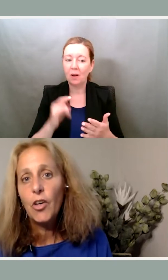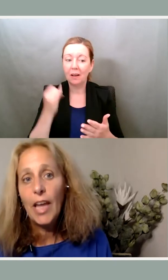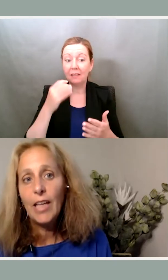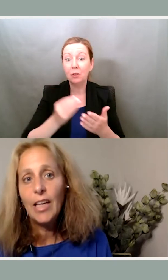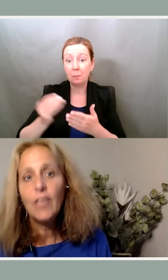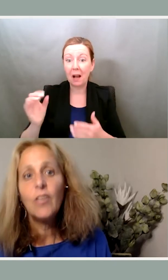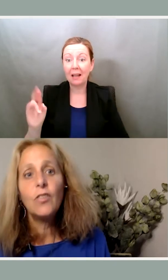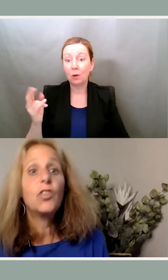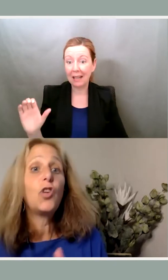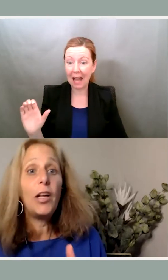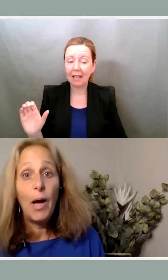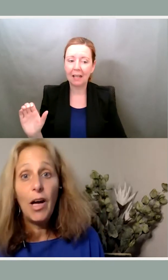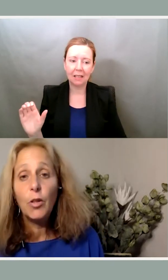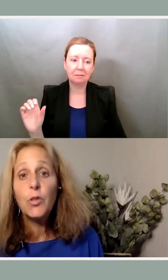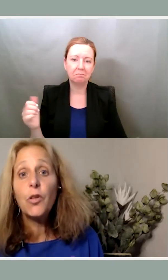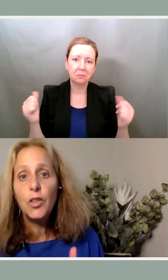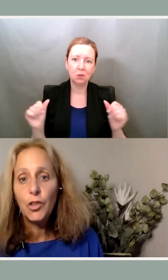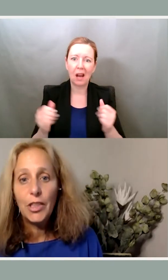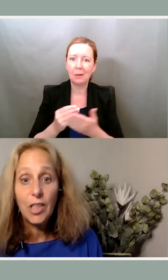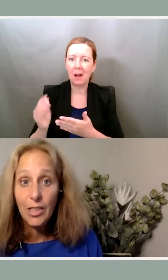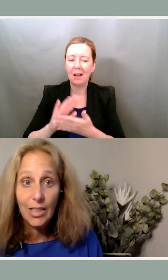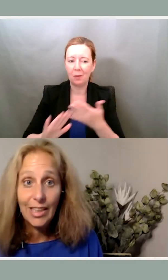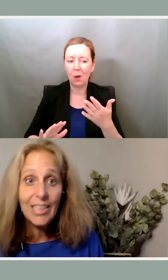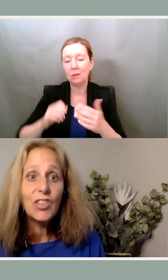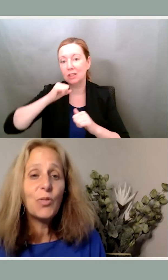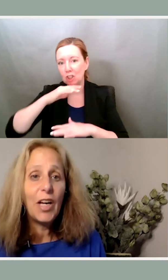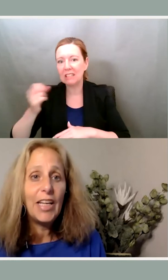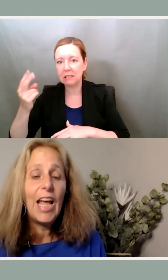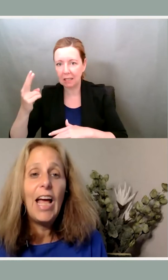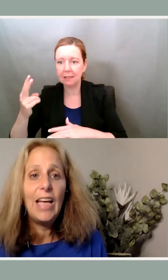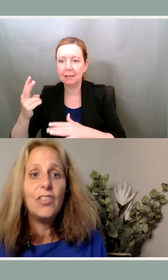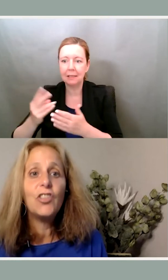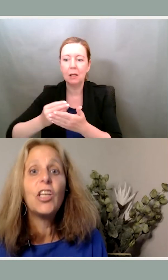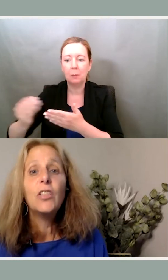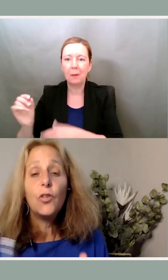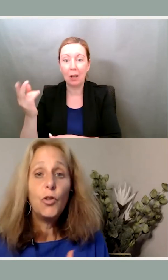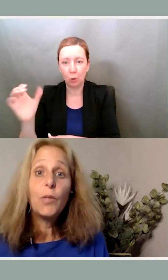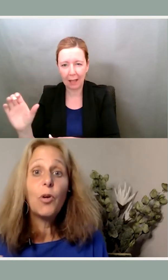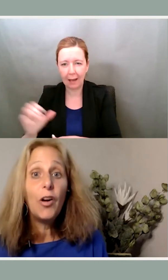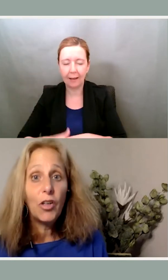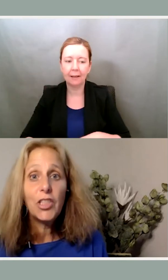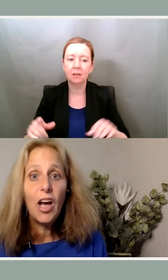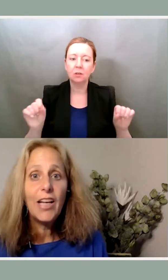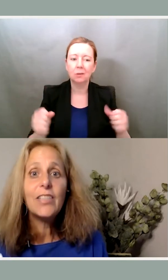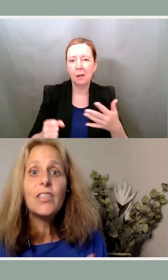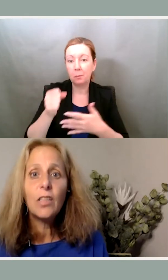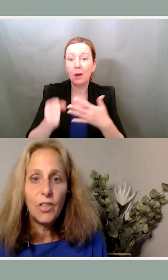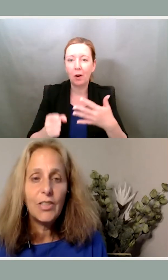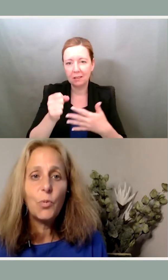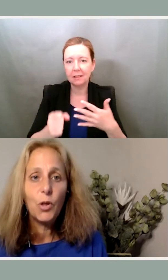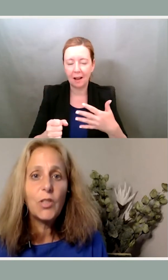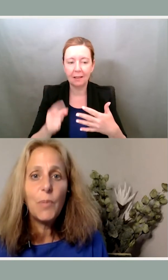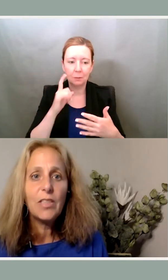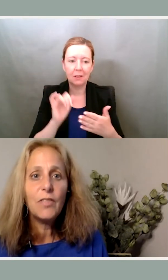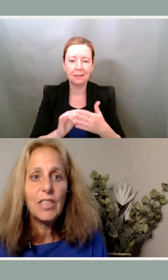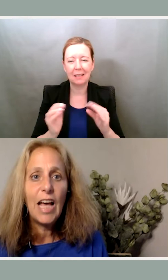buy organic, to try to buy those on the dirty dozen list, right? And so you can prioritize because it is